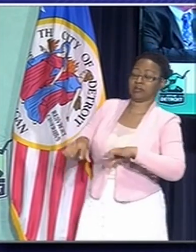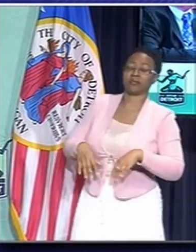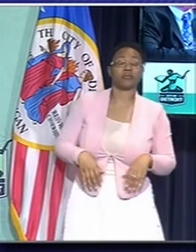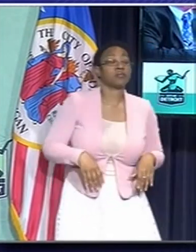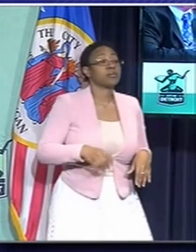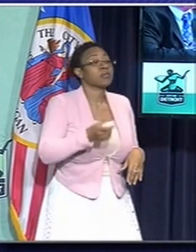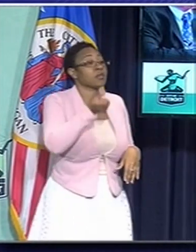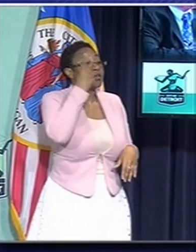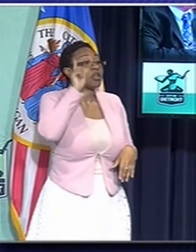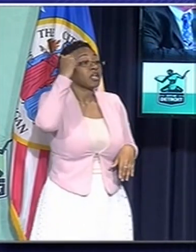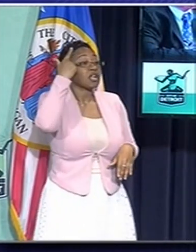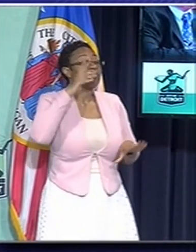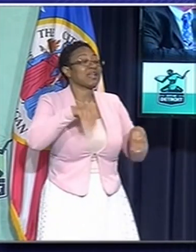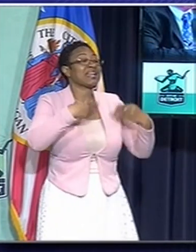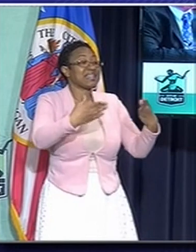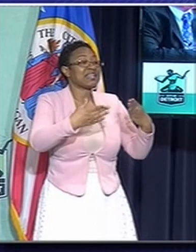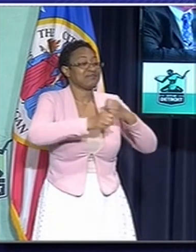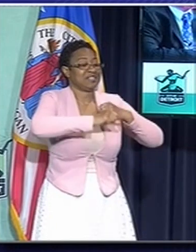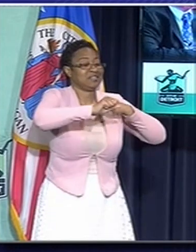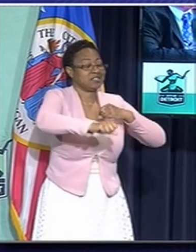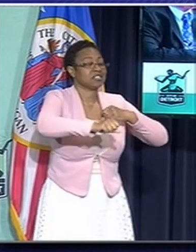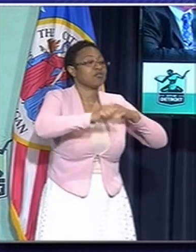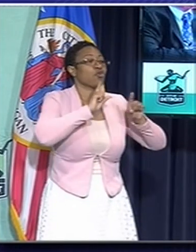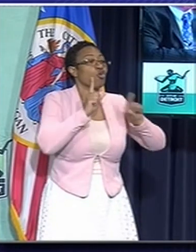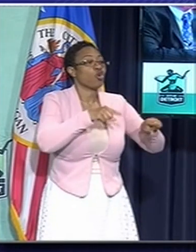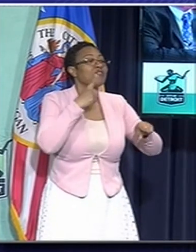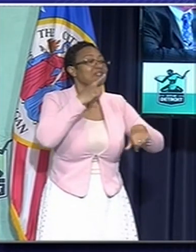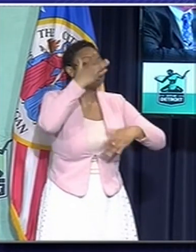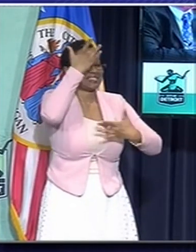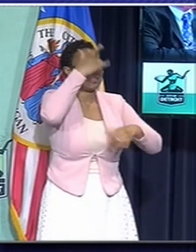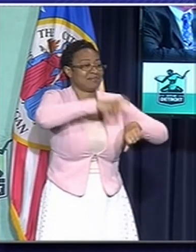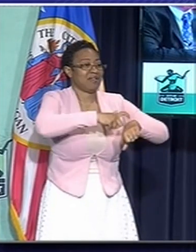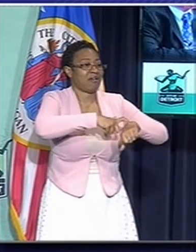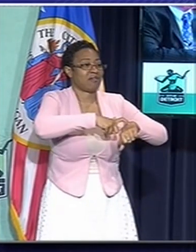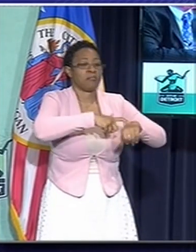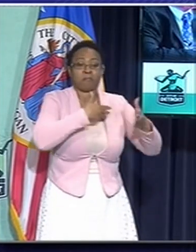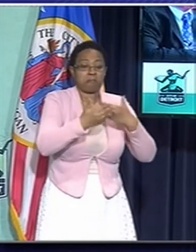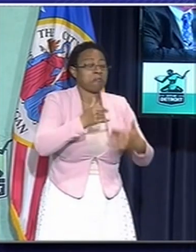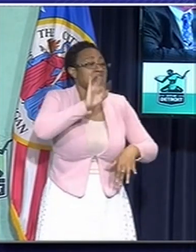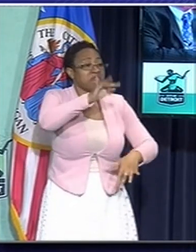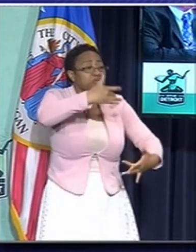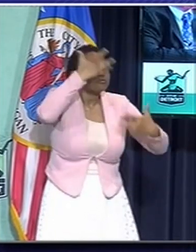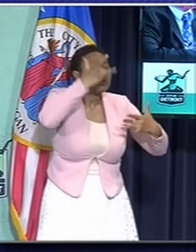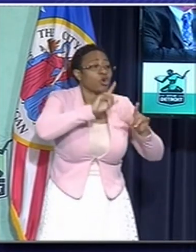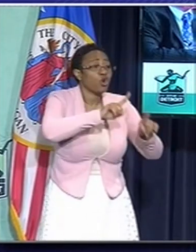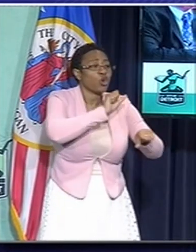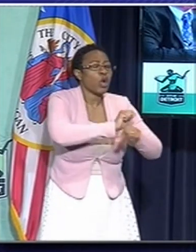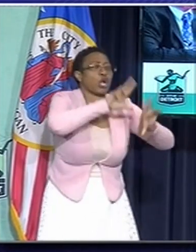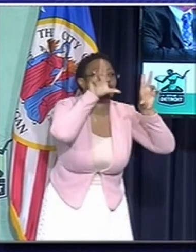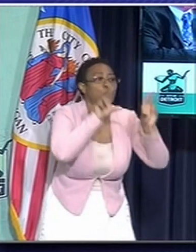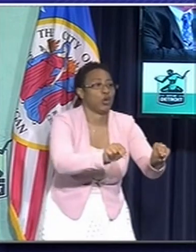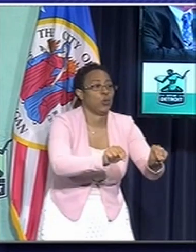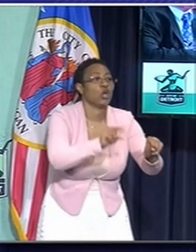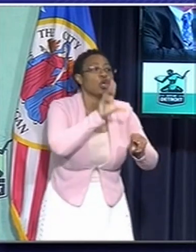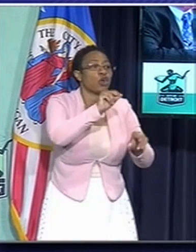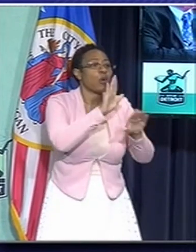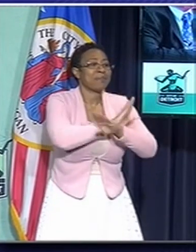executive orders for sick time for exactly that reason. Nobody should want anybody going to work, and no business in their right